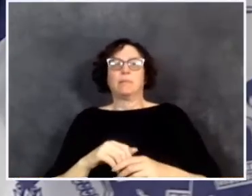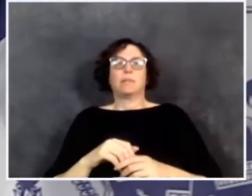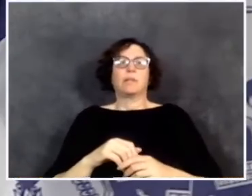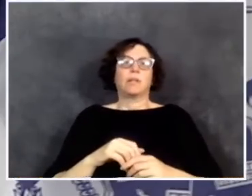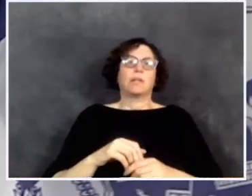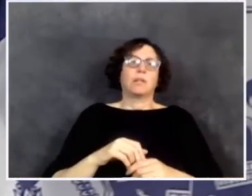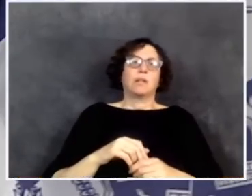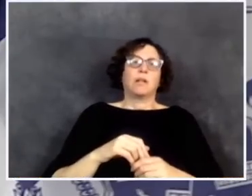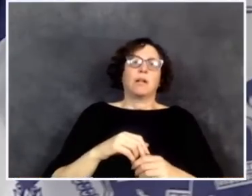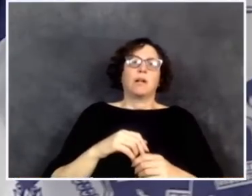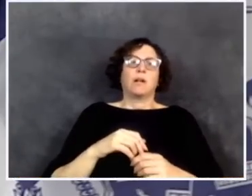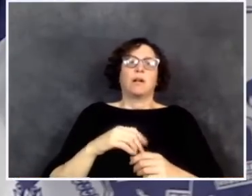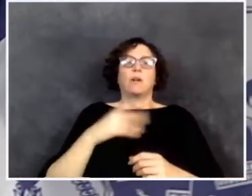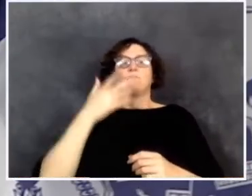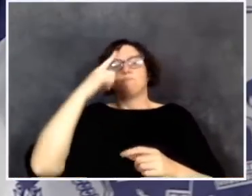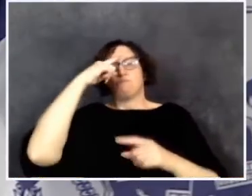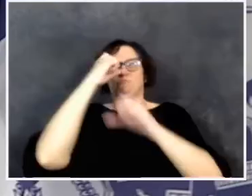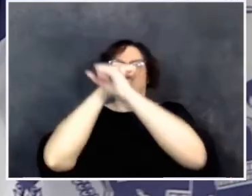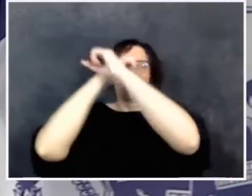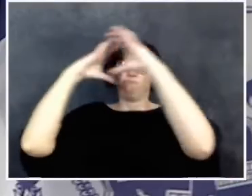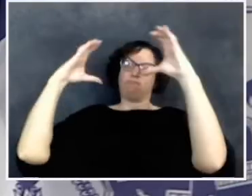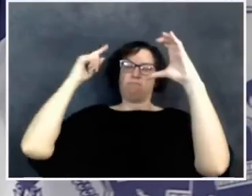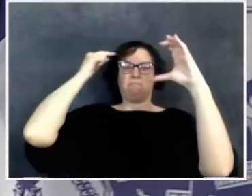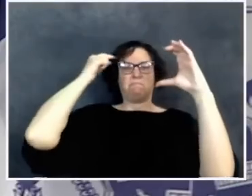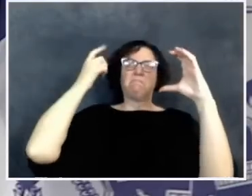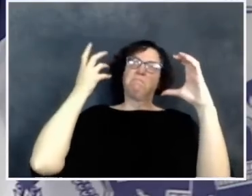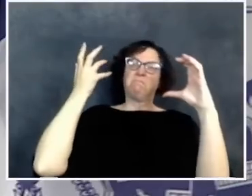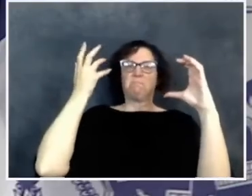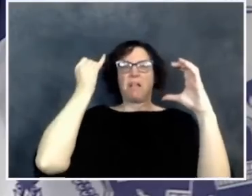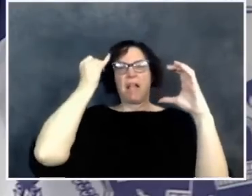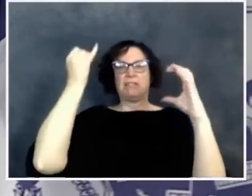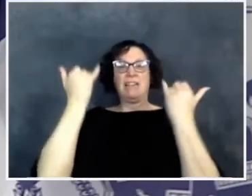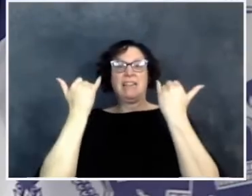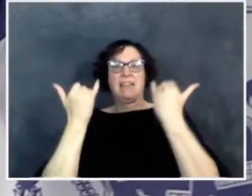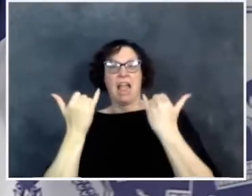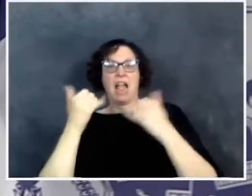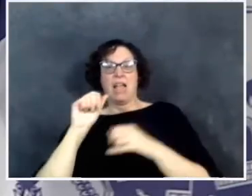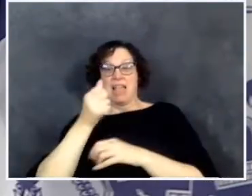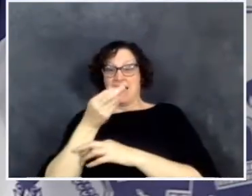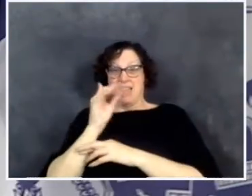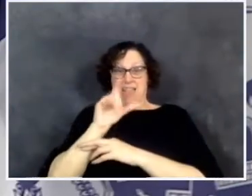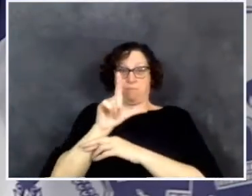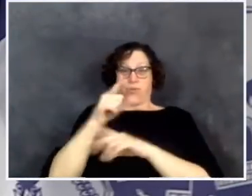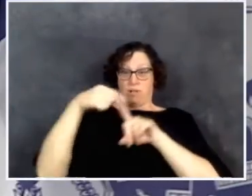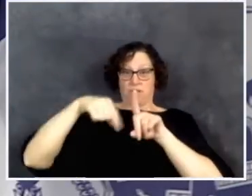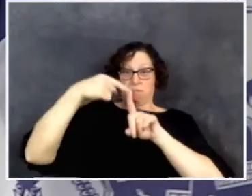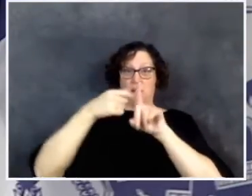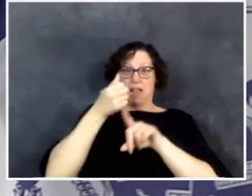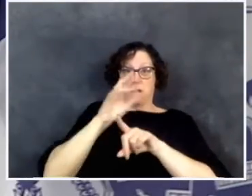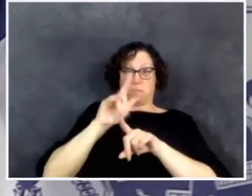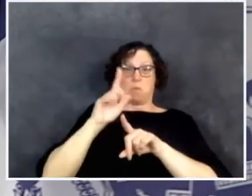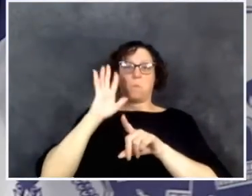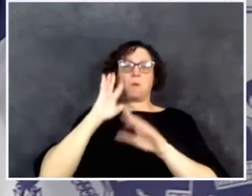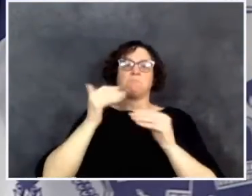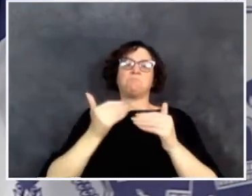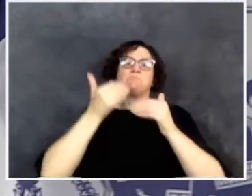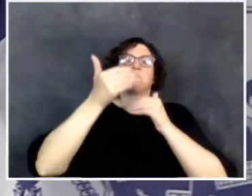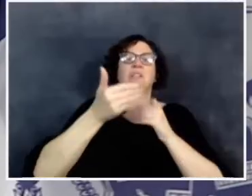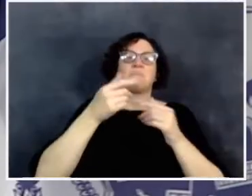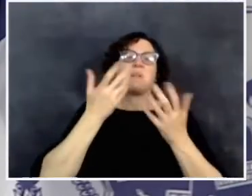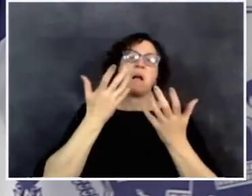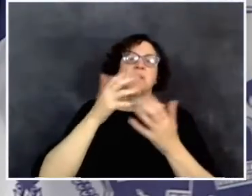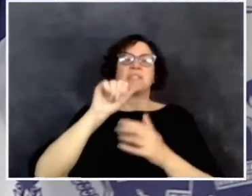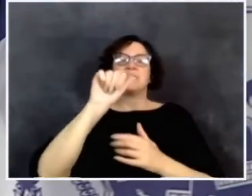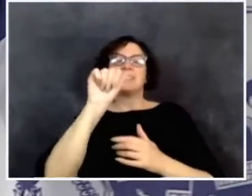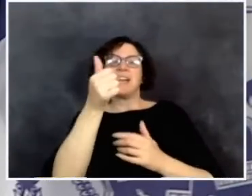we now think in April we're going to provide about 10 million meals to New Yorkers. That number is going to probably go up